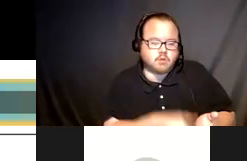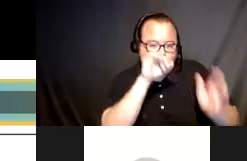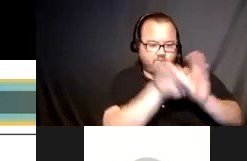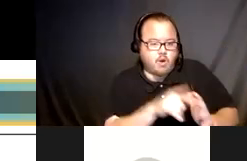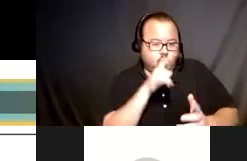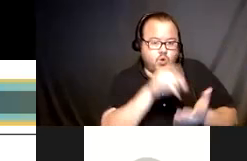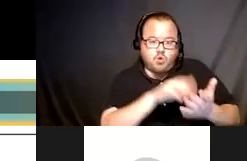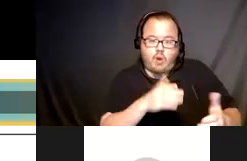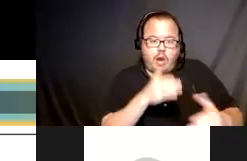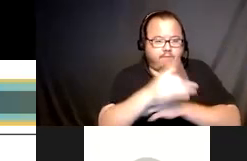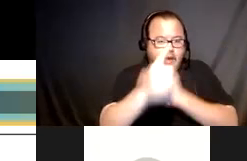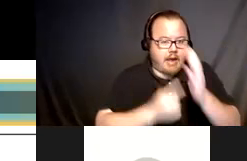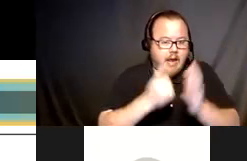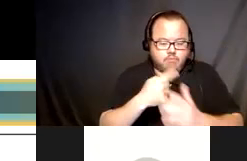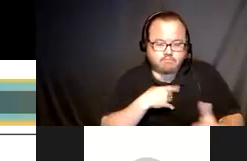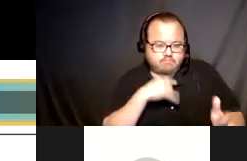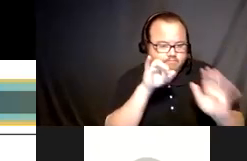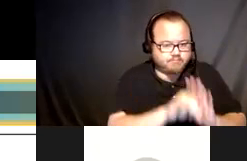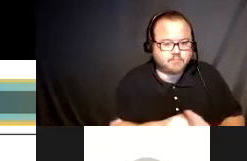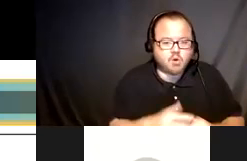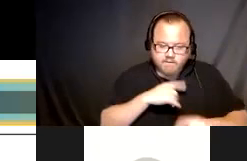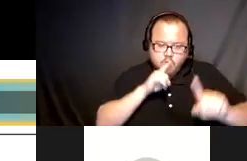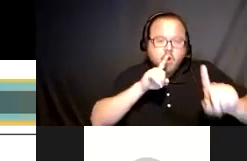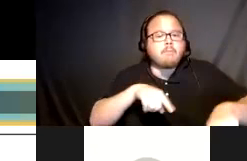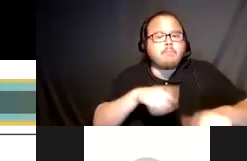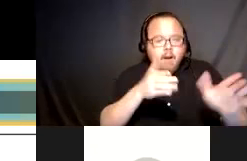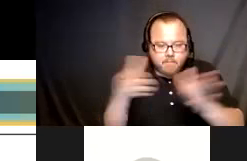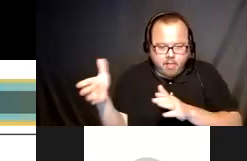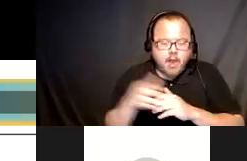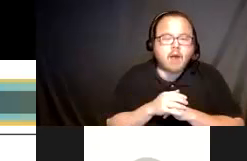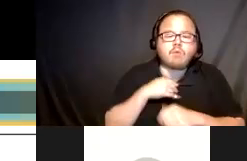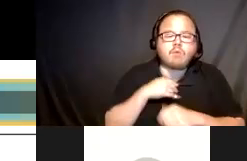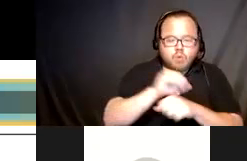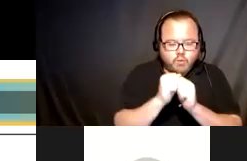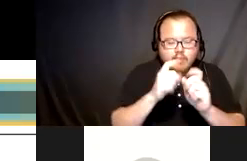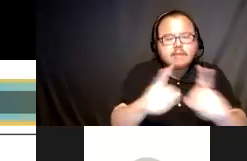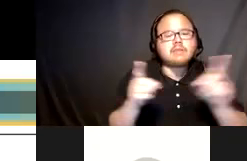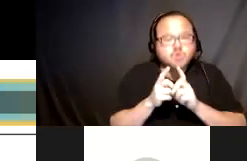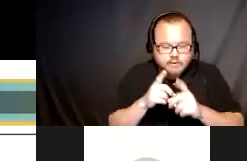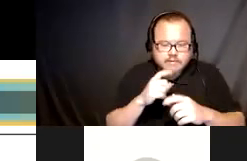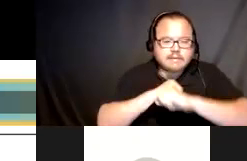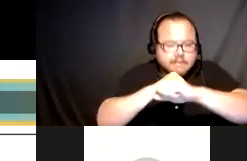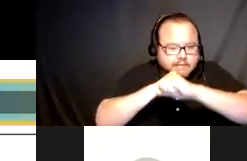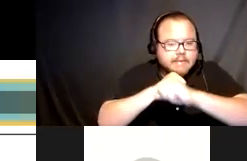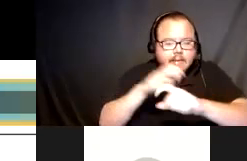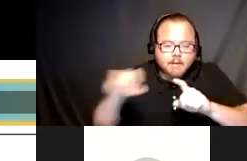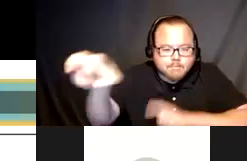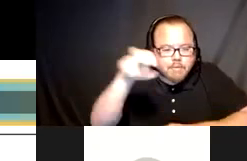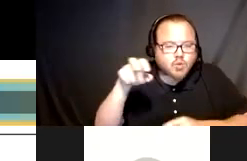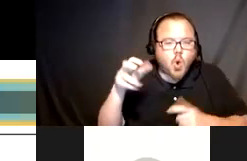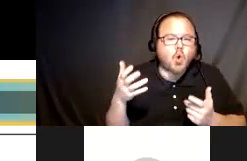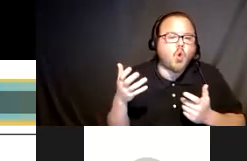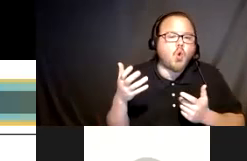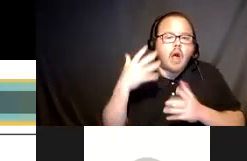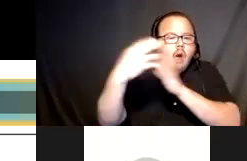problems after hours. We do have a response plan with that, working with our district security patrols